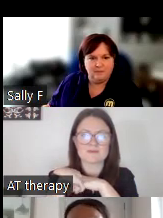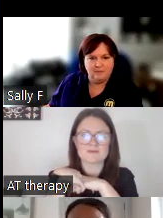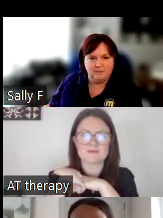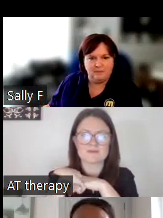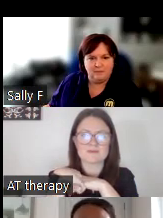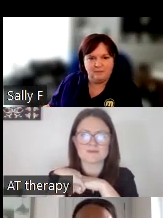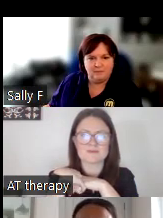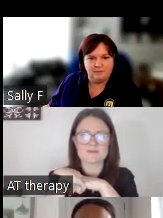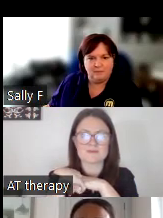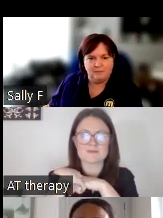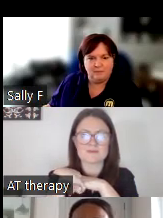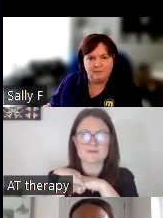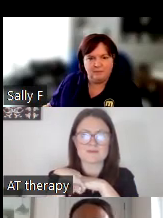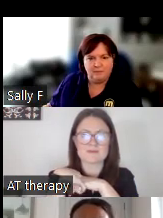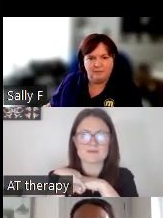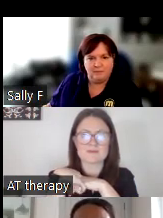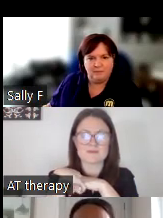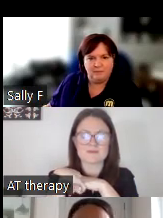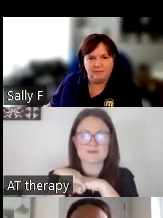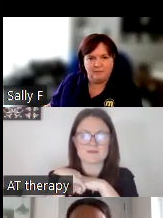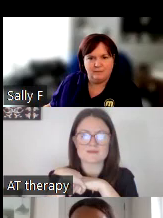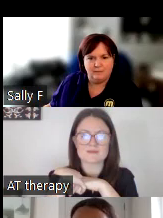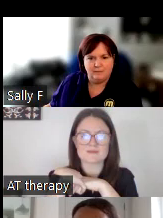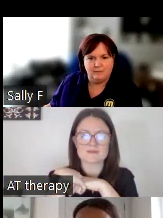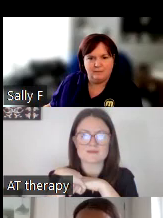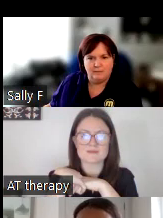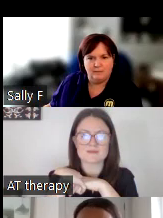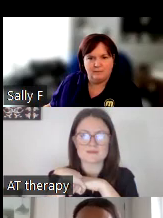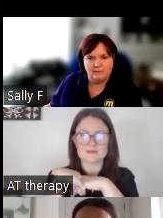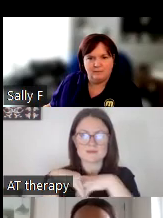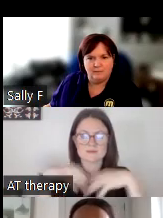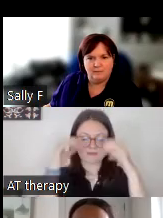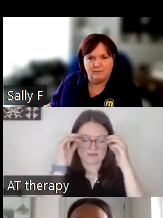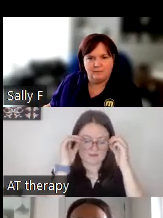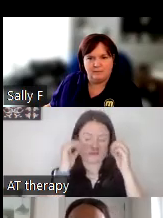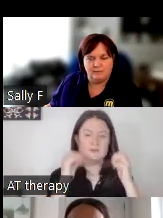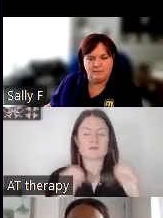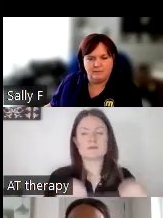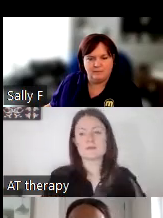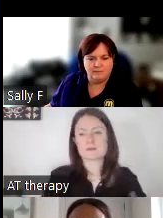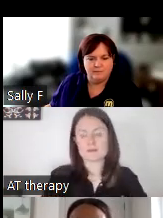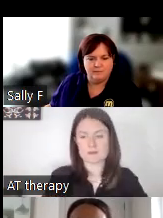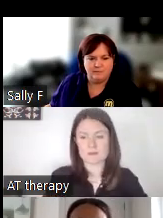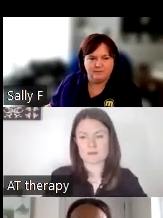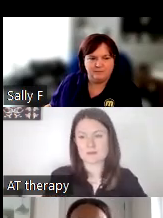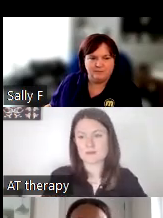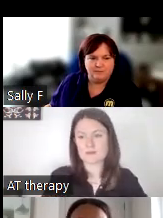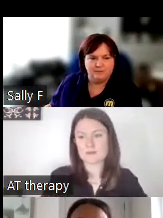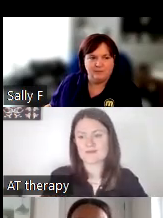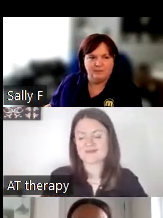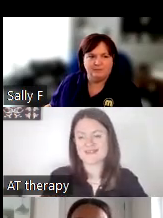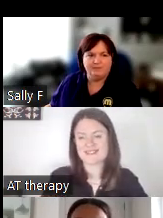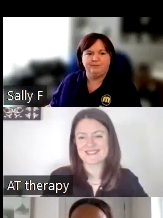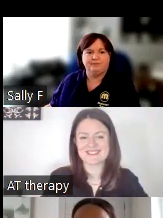who might be new to Makaton, or perhaps some of you are already using Makaton a little bit, but you may not have been on any formal